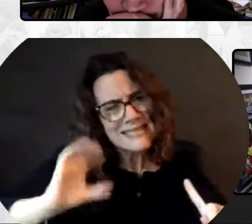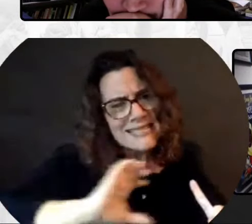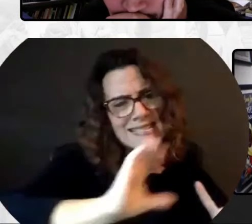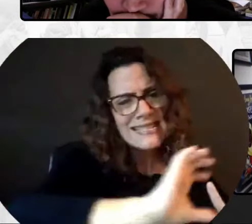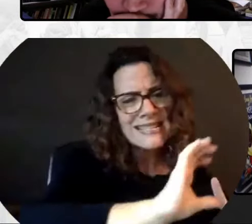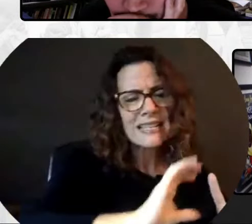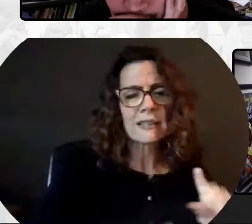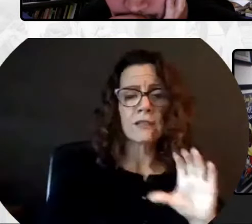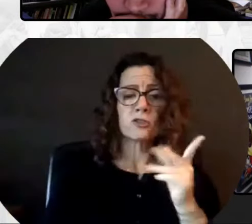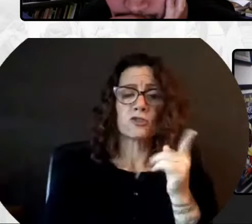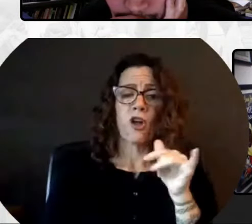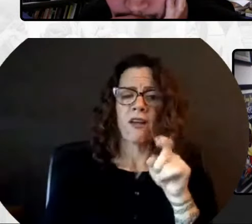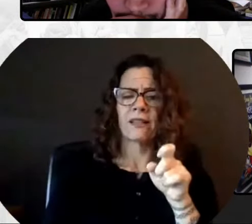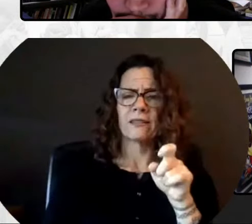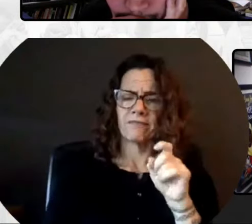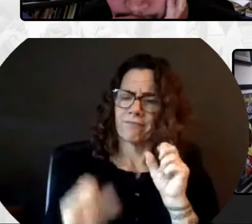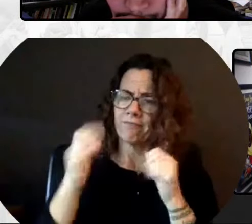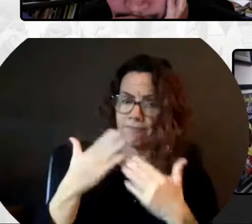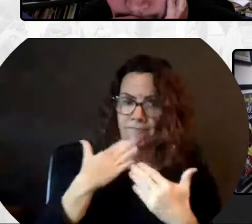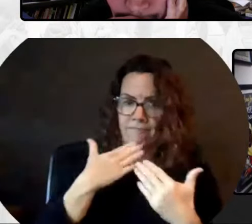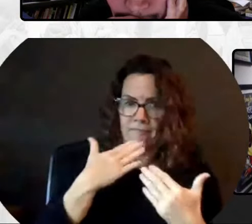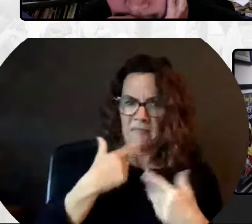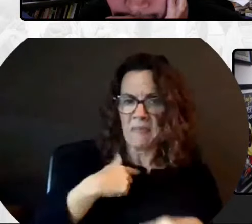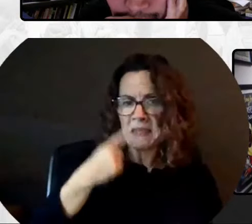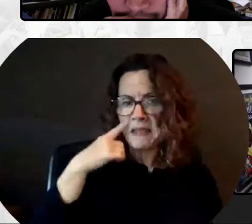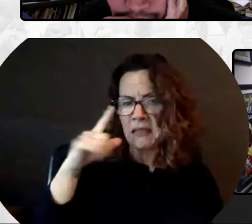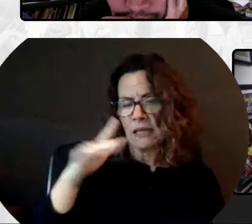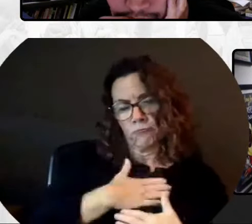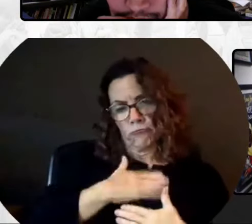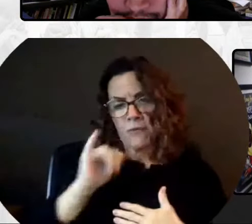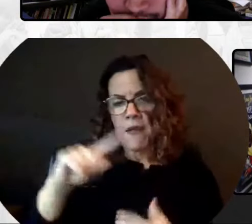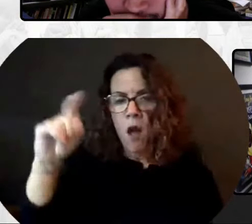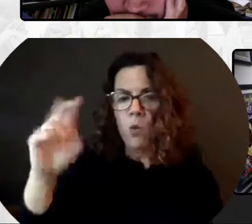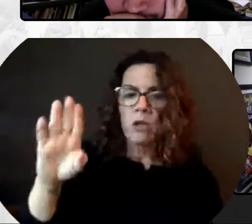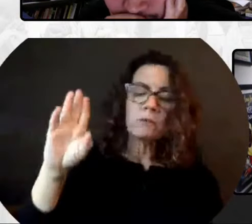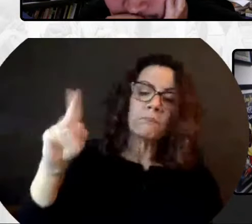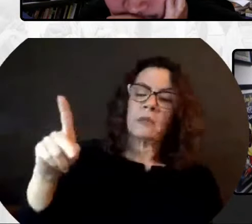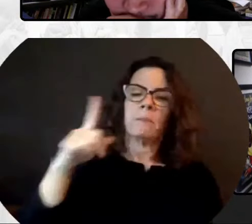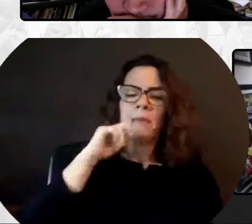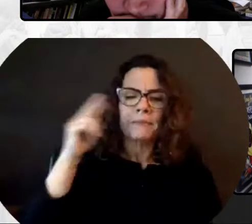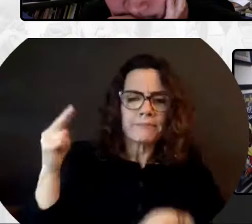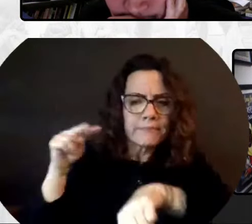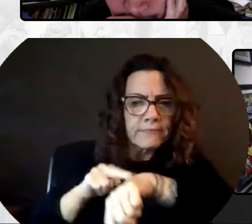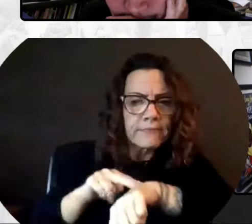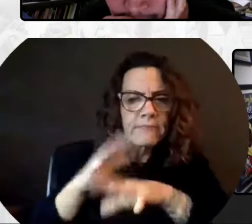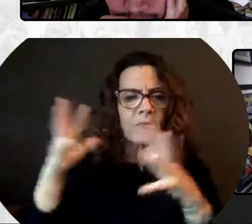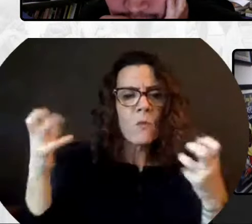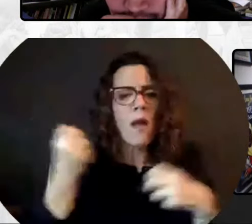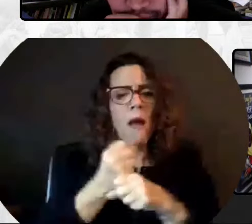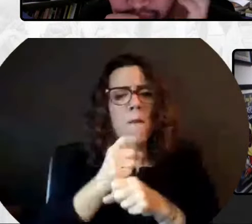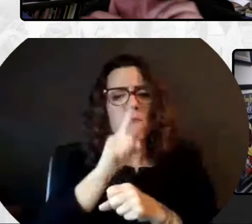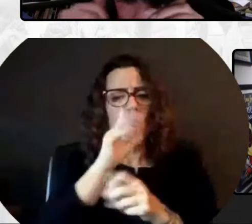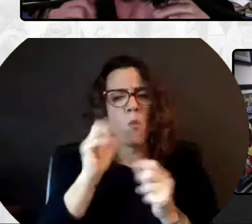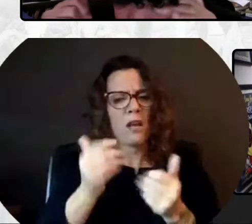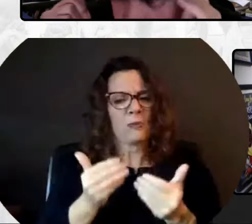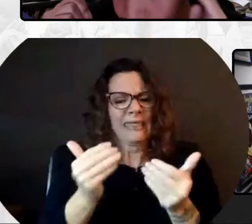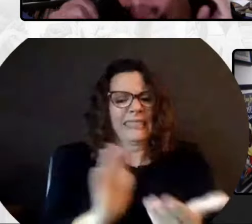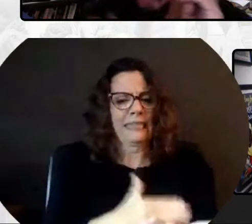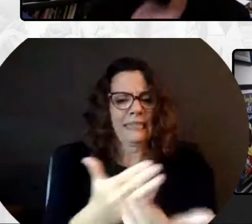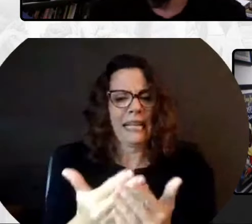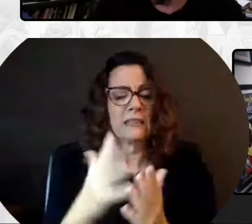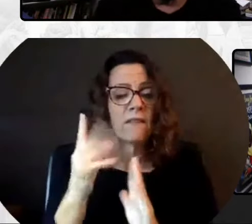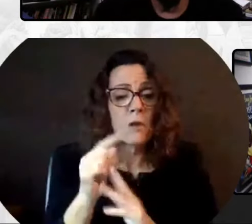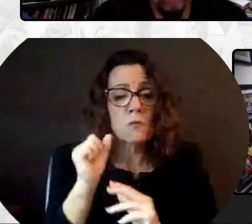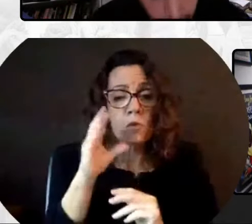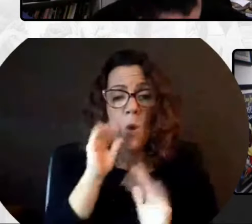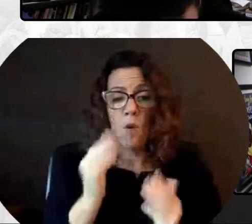to the next pre-recorded video. So I think we're going to roll into that now, and then we'll come back for kind of final remarks